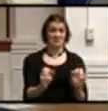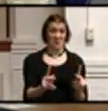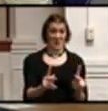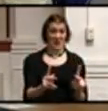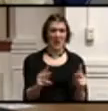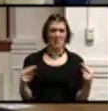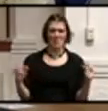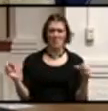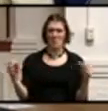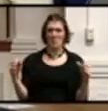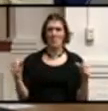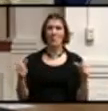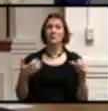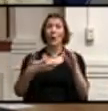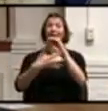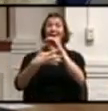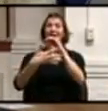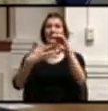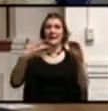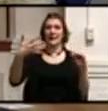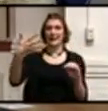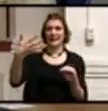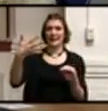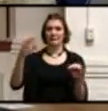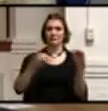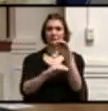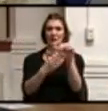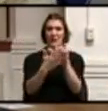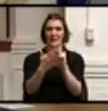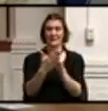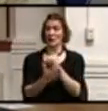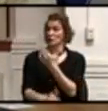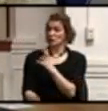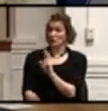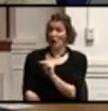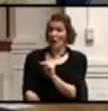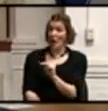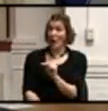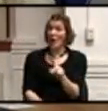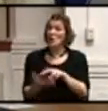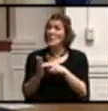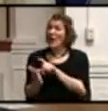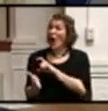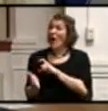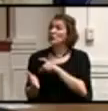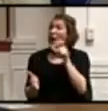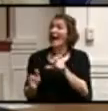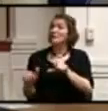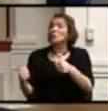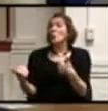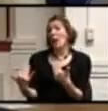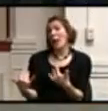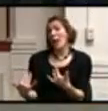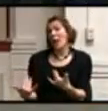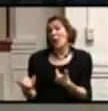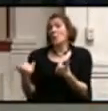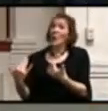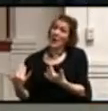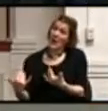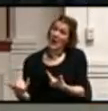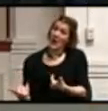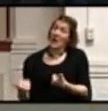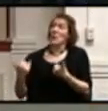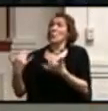possible. So we'll just take that up at the end, and we'll change the agenda. We don't want the officers to sit through that? No. And